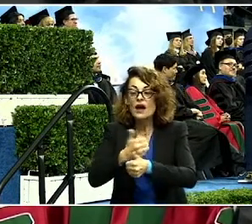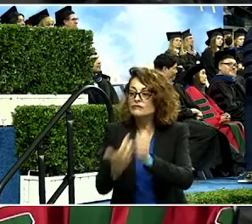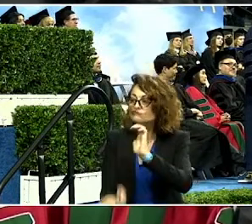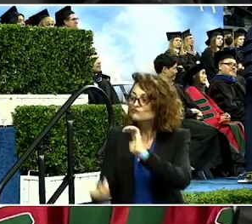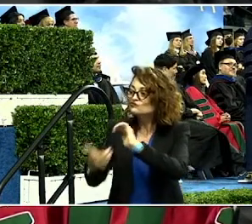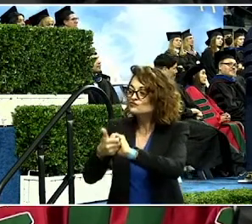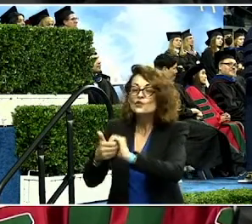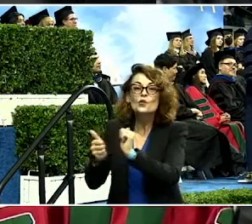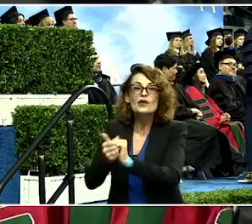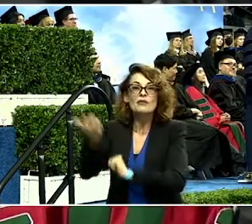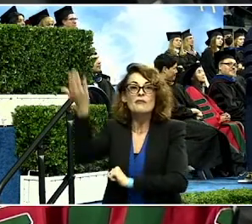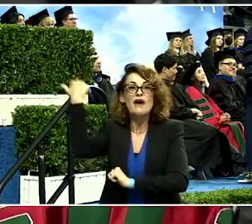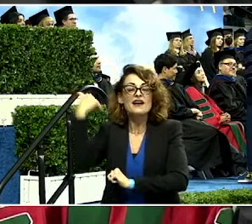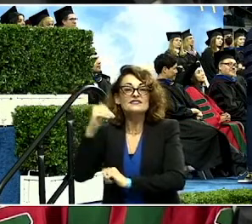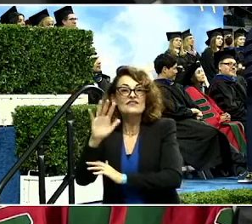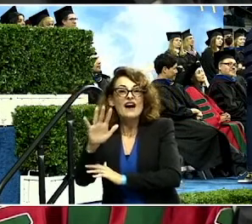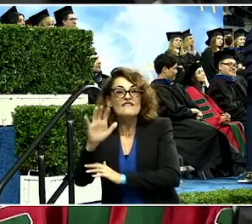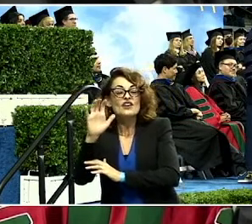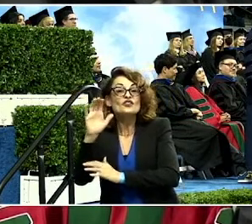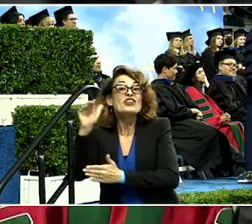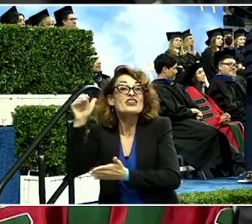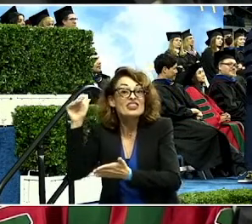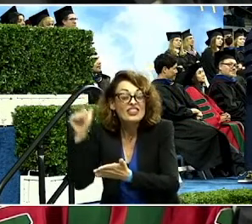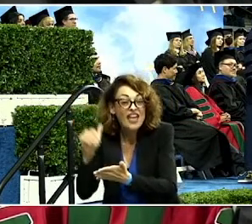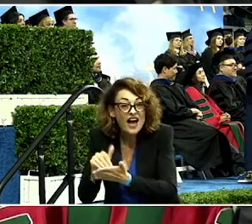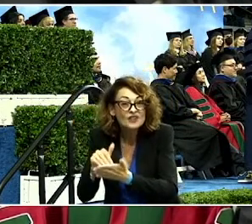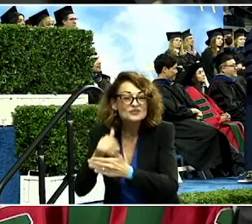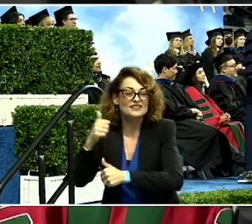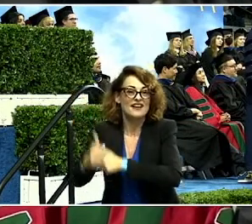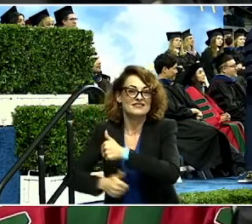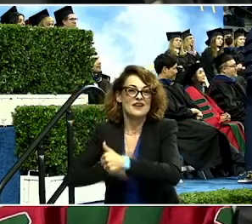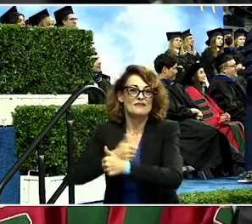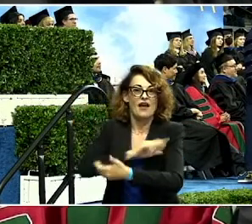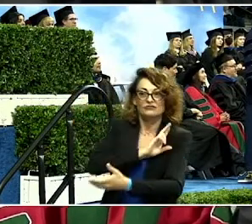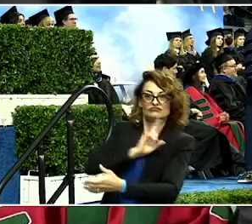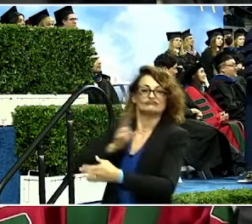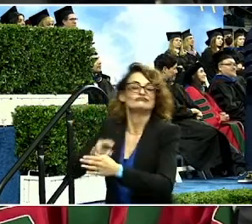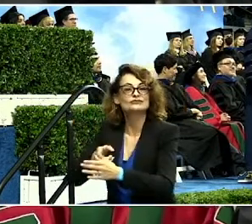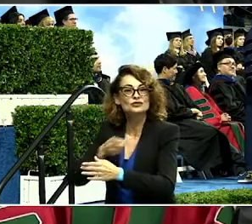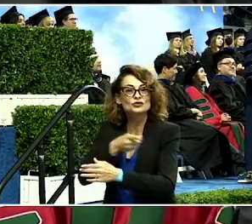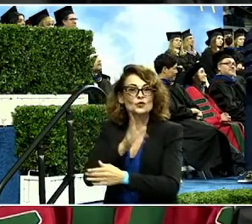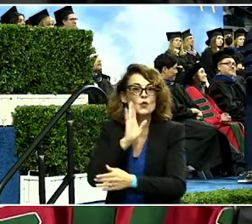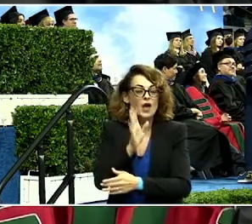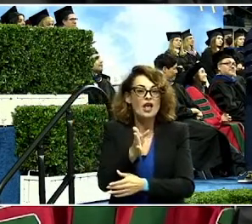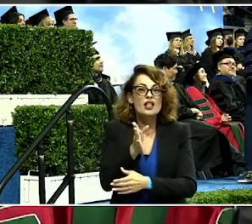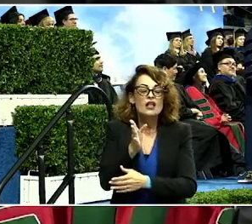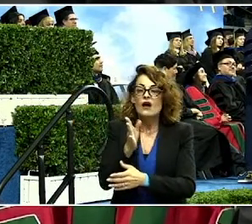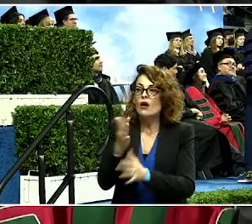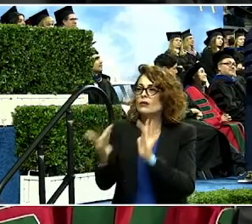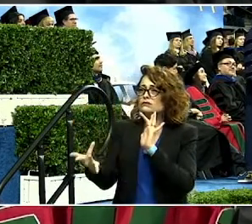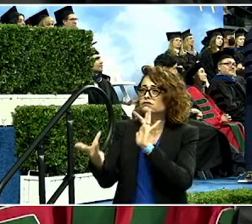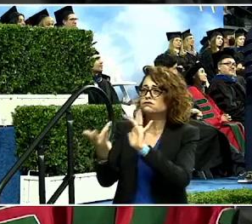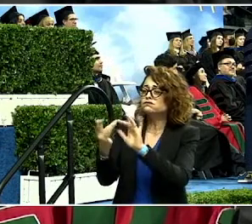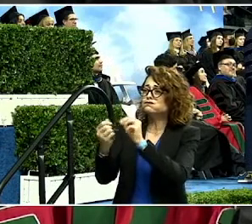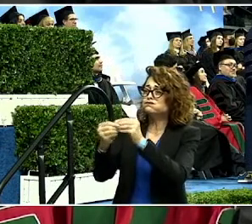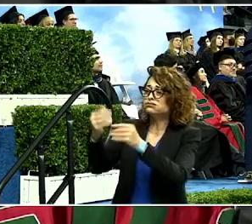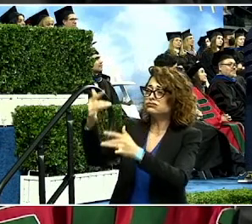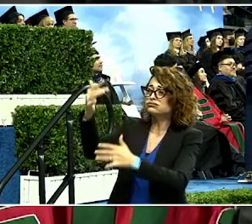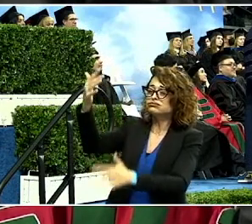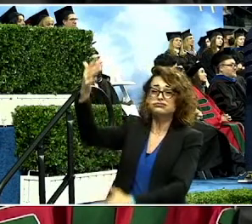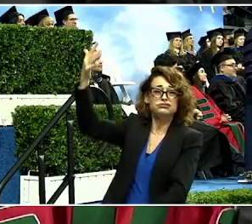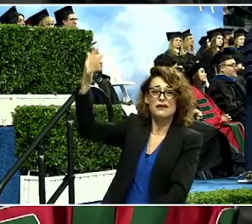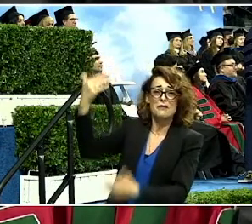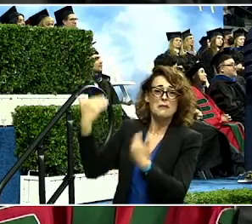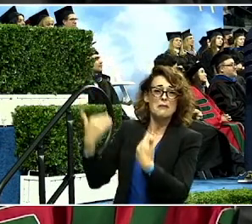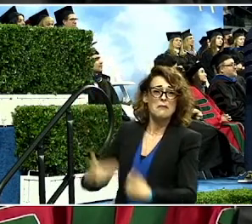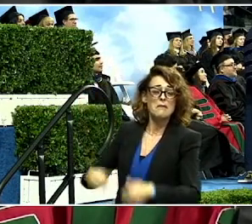alumna with approximately 500,000 alumni. So you're going to be reaching a much larger group in the future, which